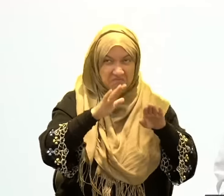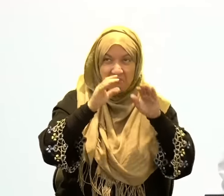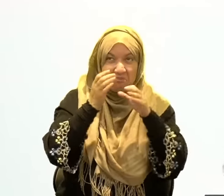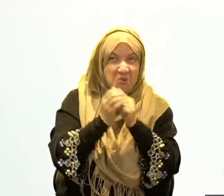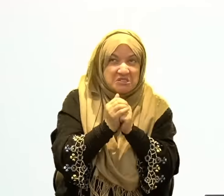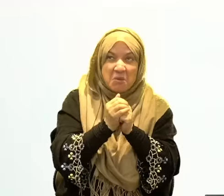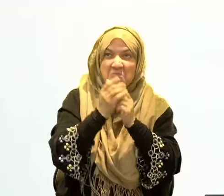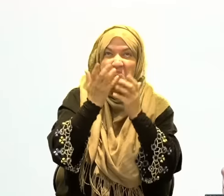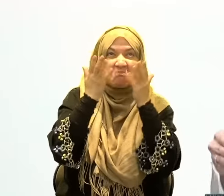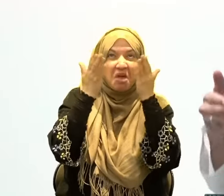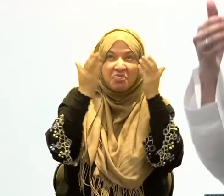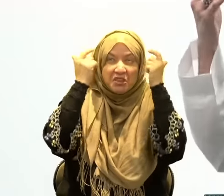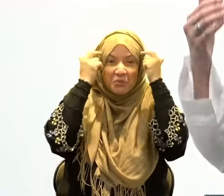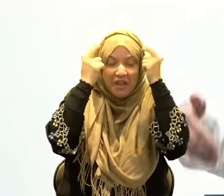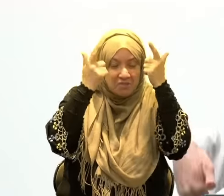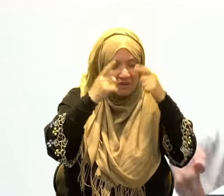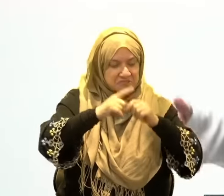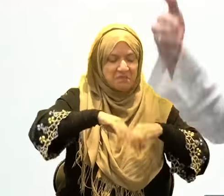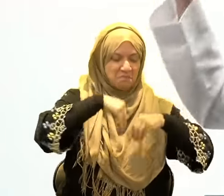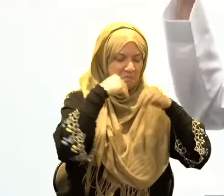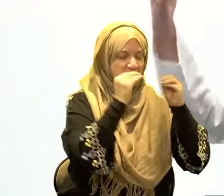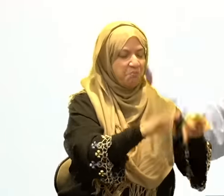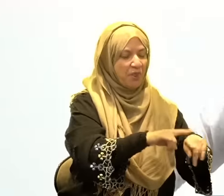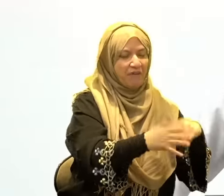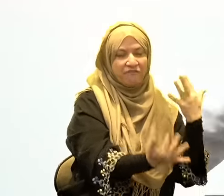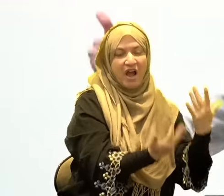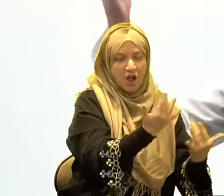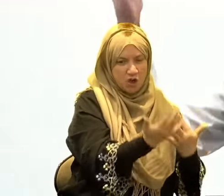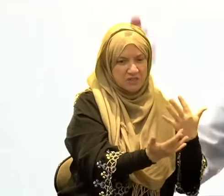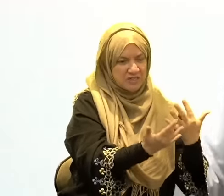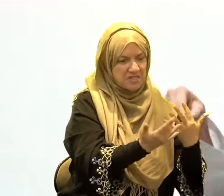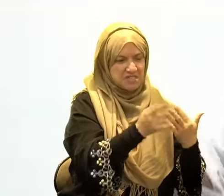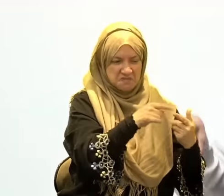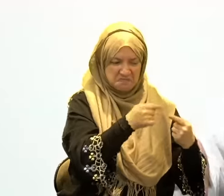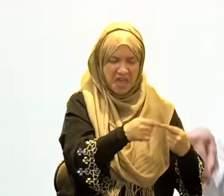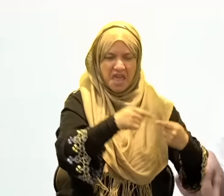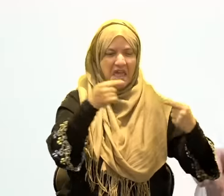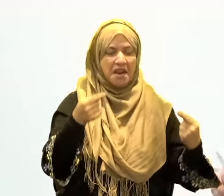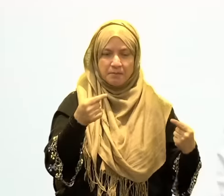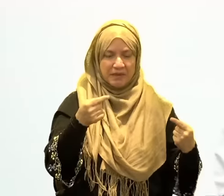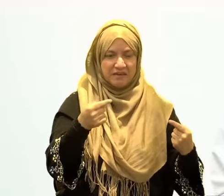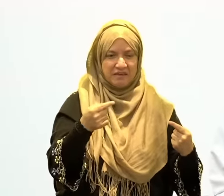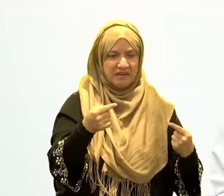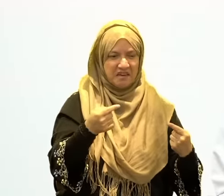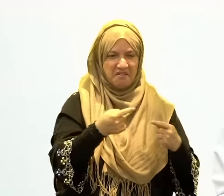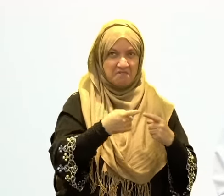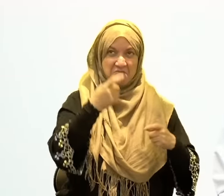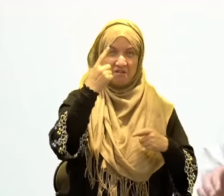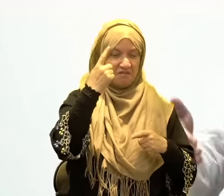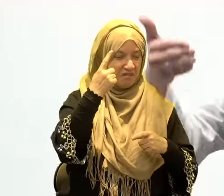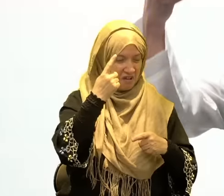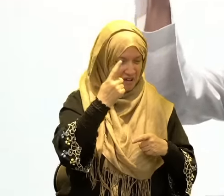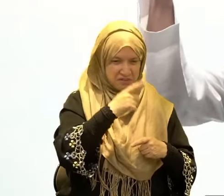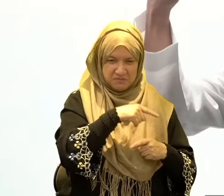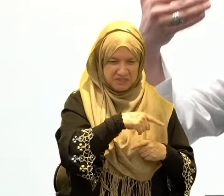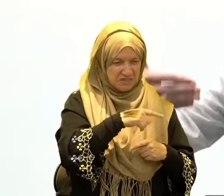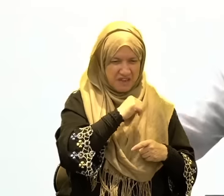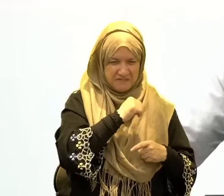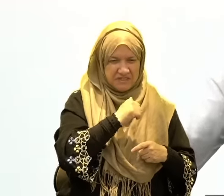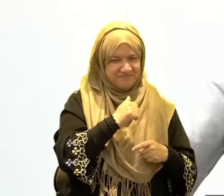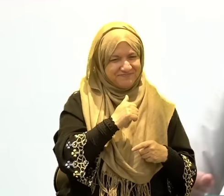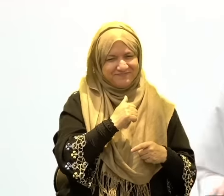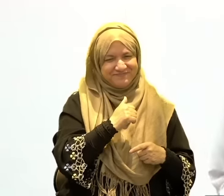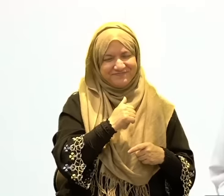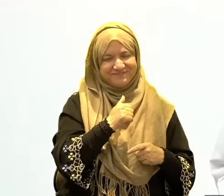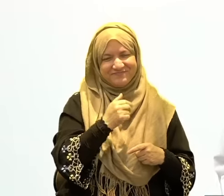point. And he said, because they put up an imaginary hijab between them and Allah in this world. Therefore, Allah subhanahu wa